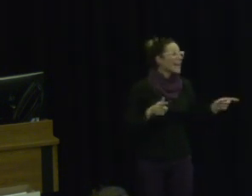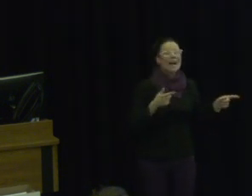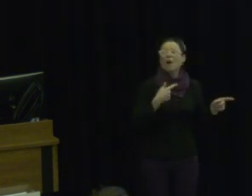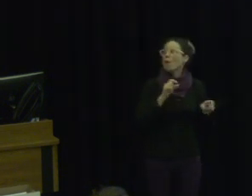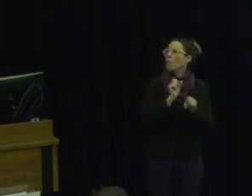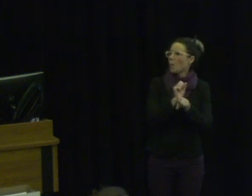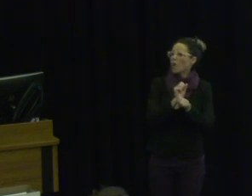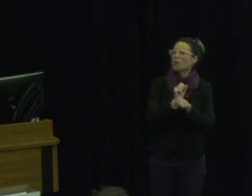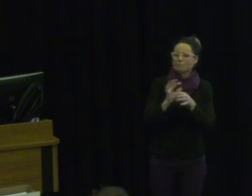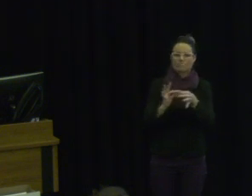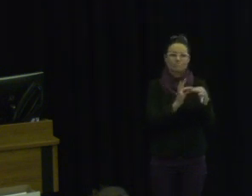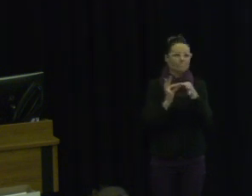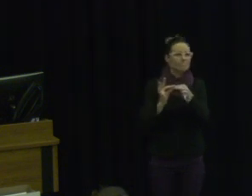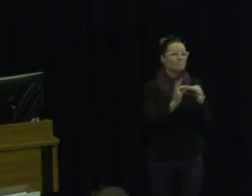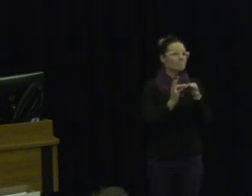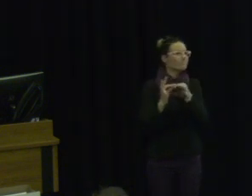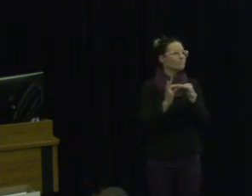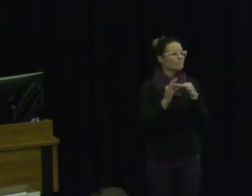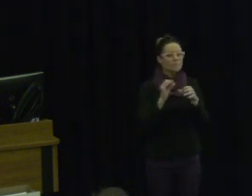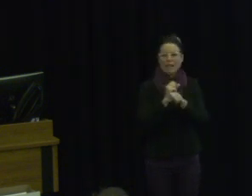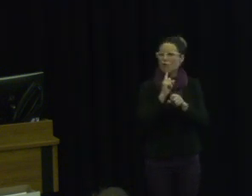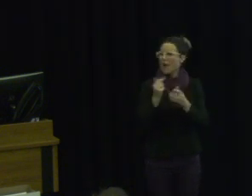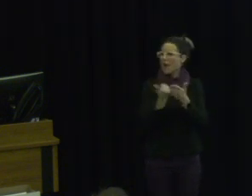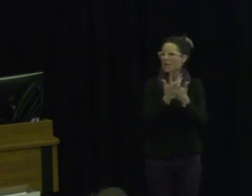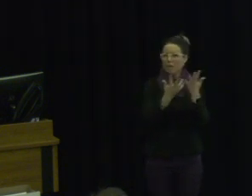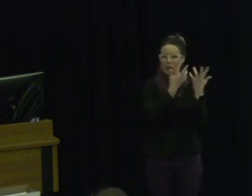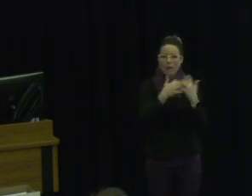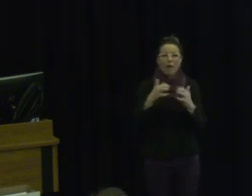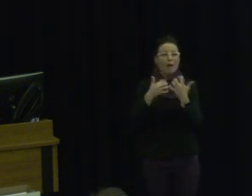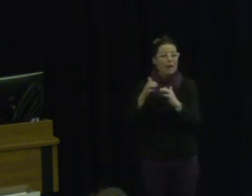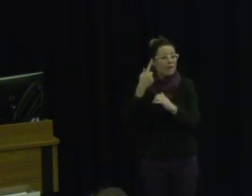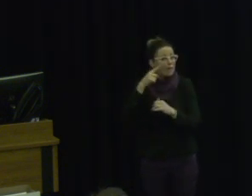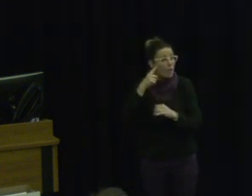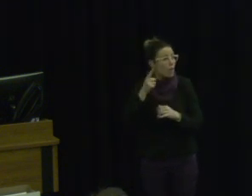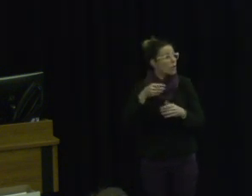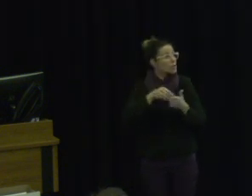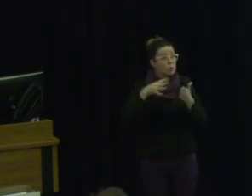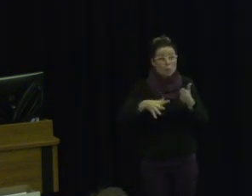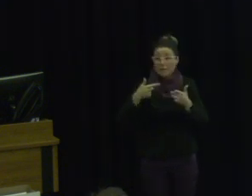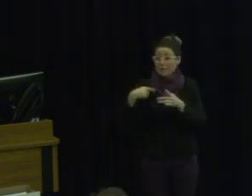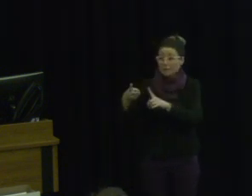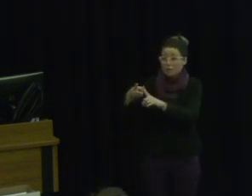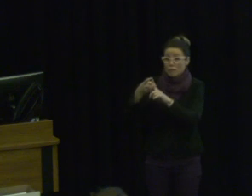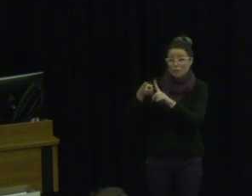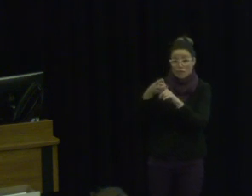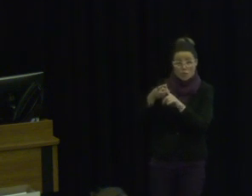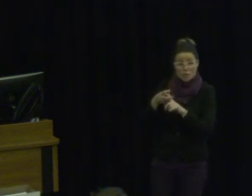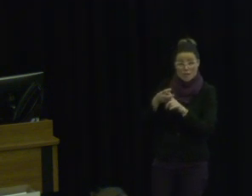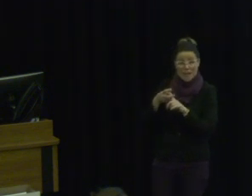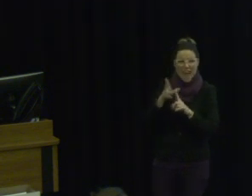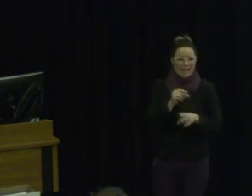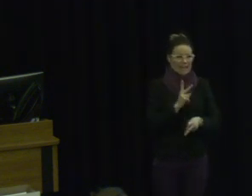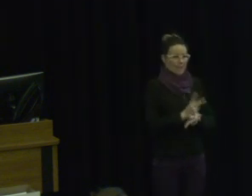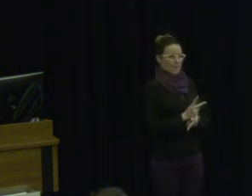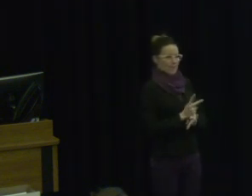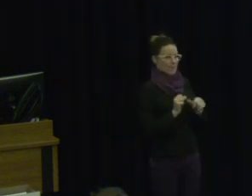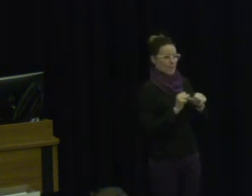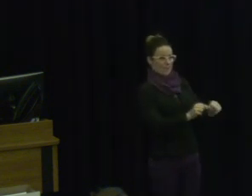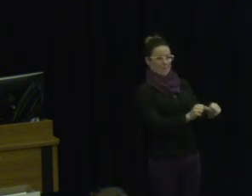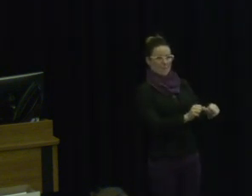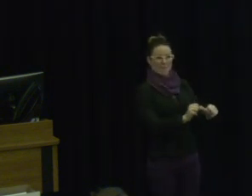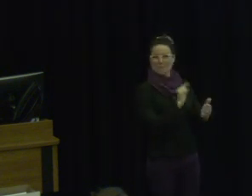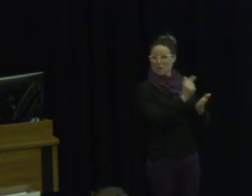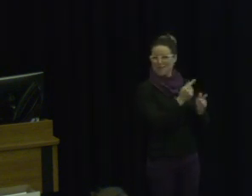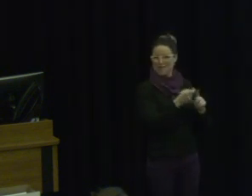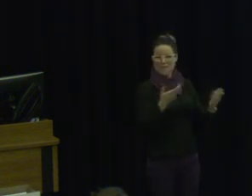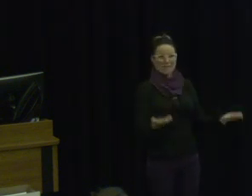create synergies around making sure that we recruit students who retain here. That's always how I look at it, and that we build the reputational strength